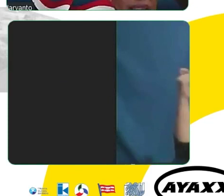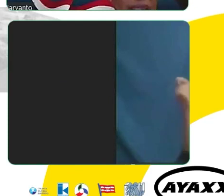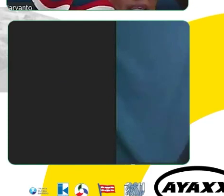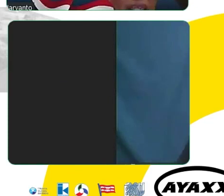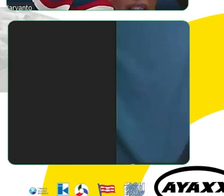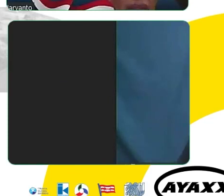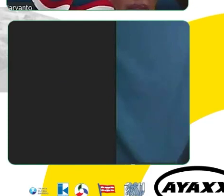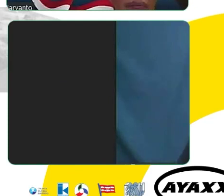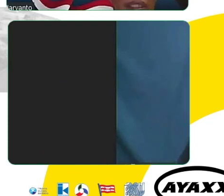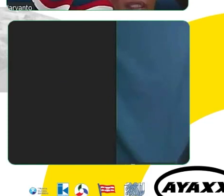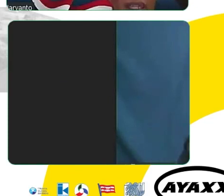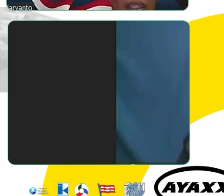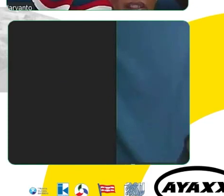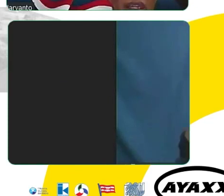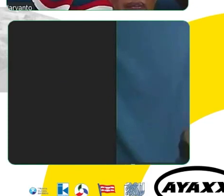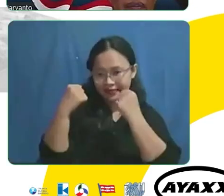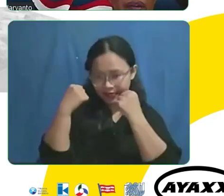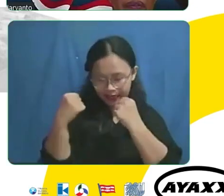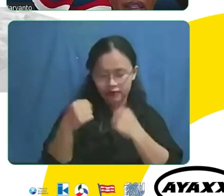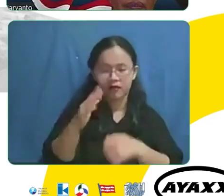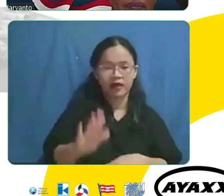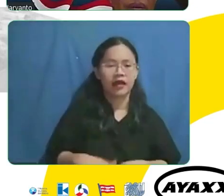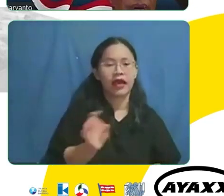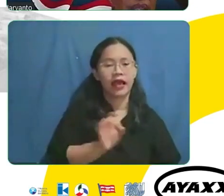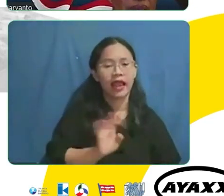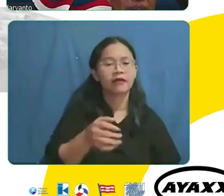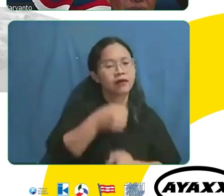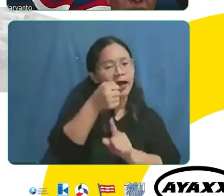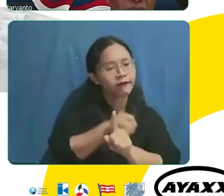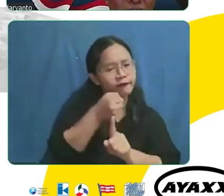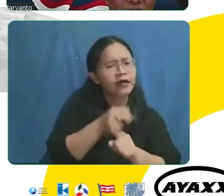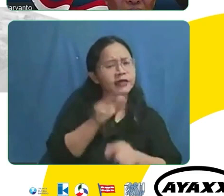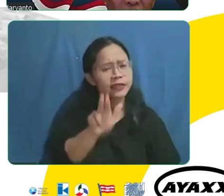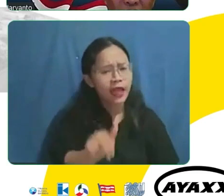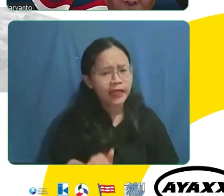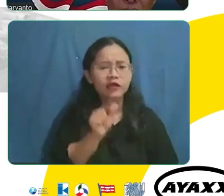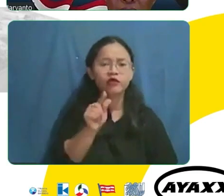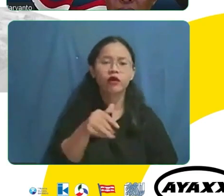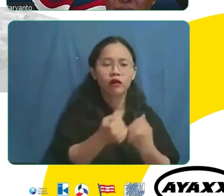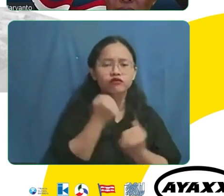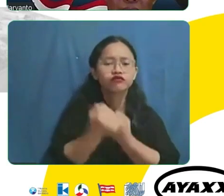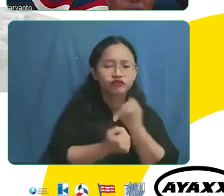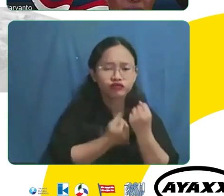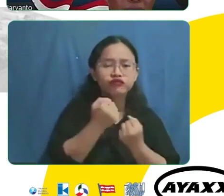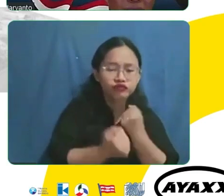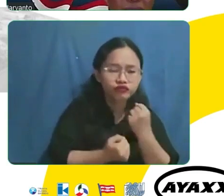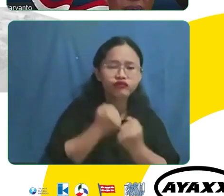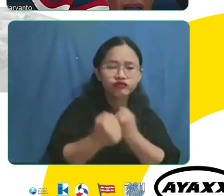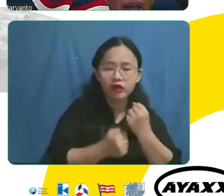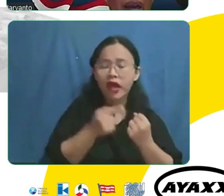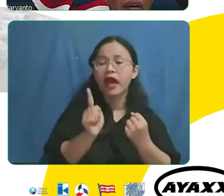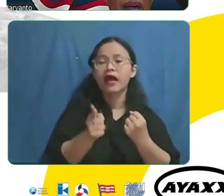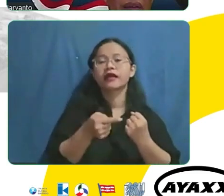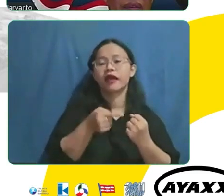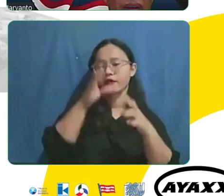strengthen leadership and facilitation skill for effective collaborative governance of health adaptation at